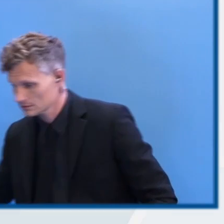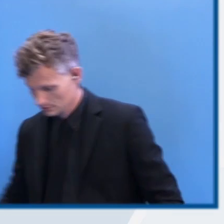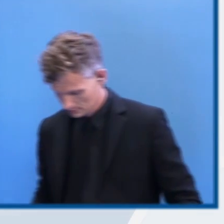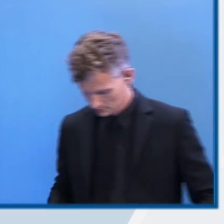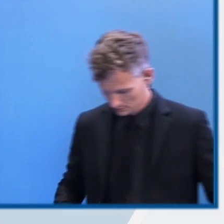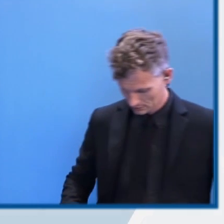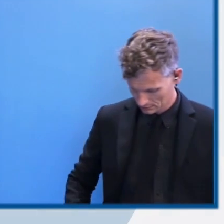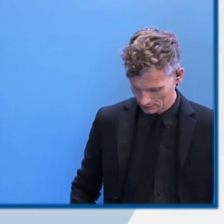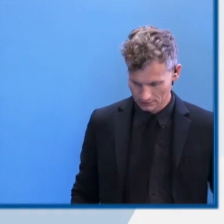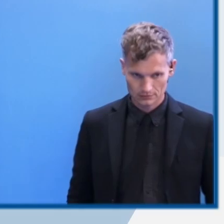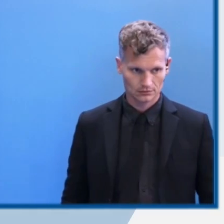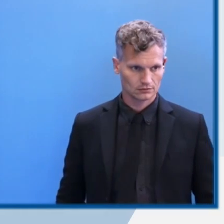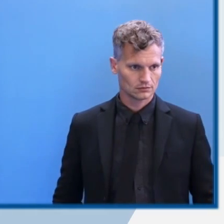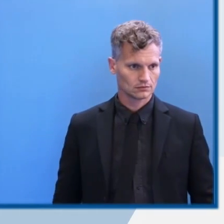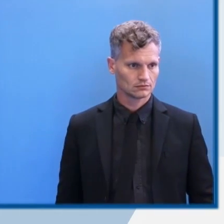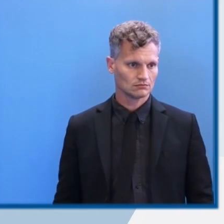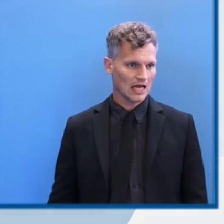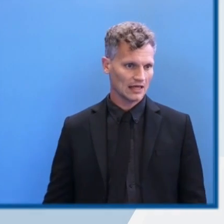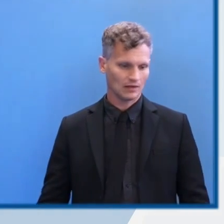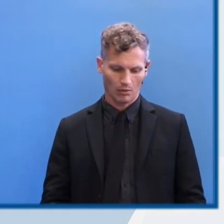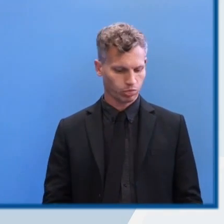risk. Thank you very much.